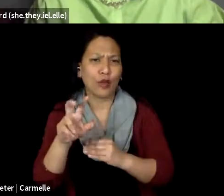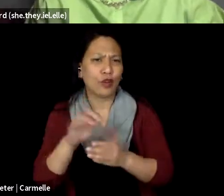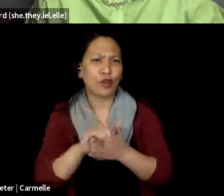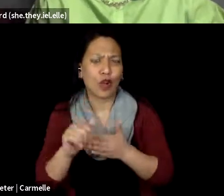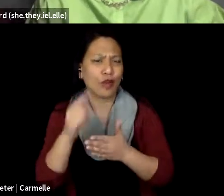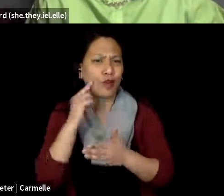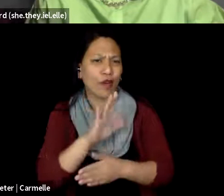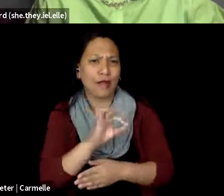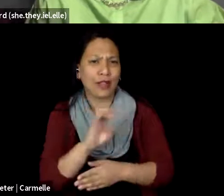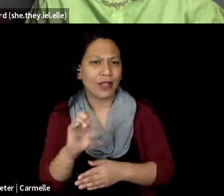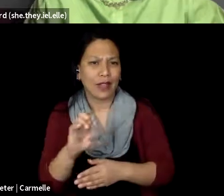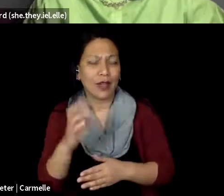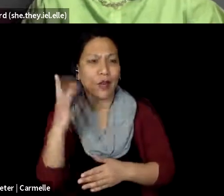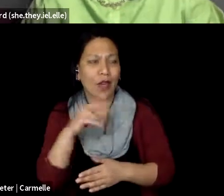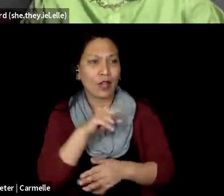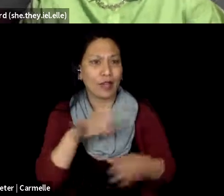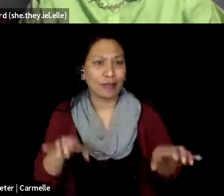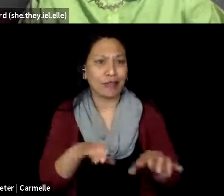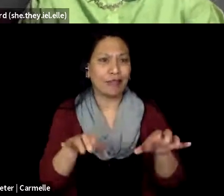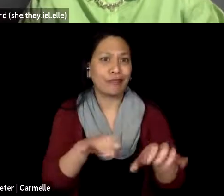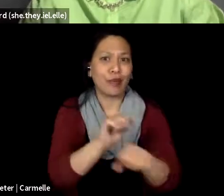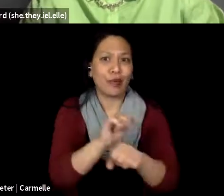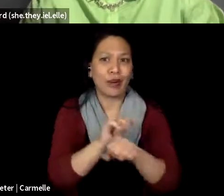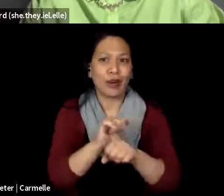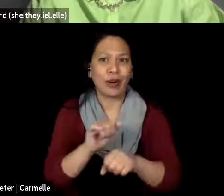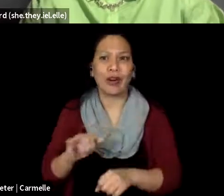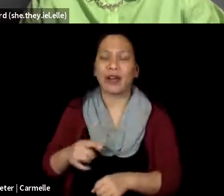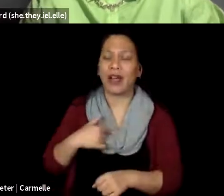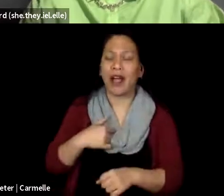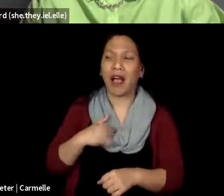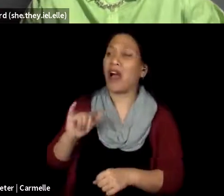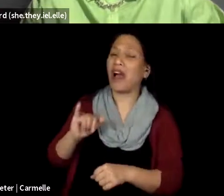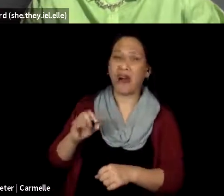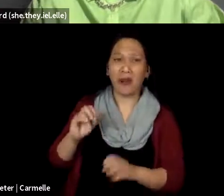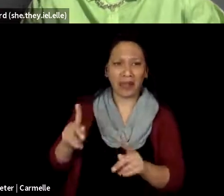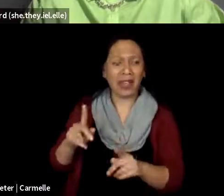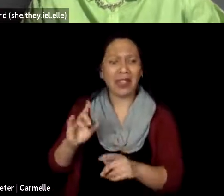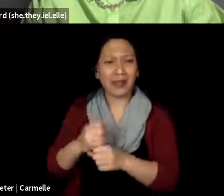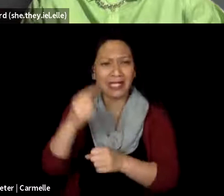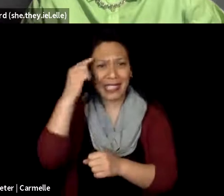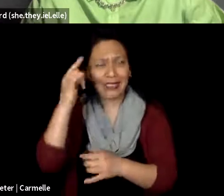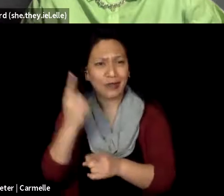fee because you did all this labor. And I was like, oh, well, that makes sense.